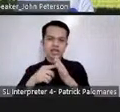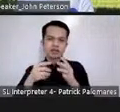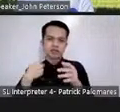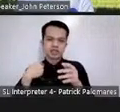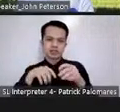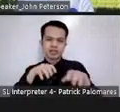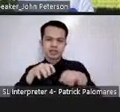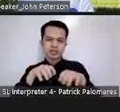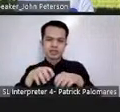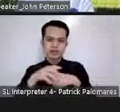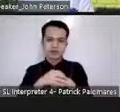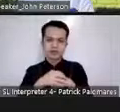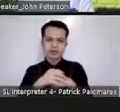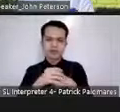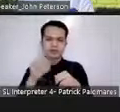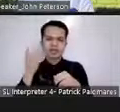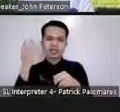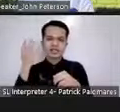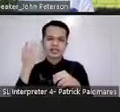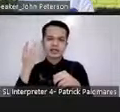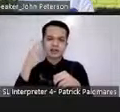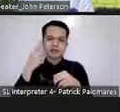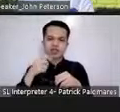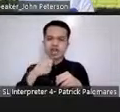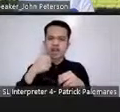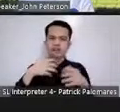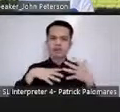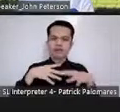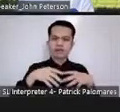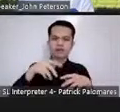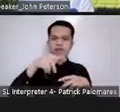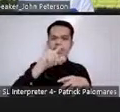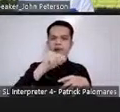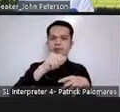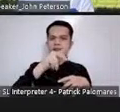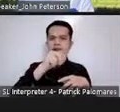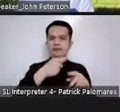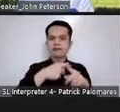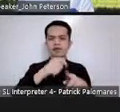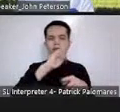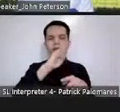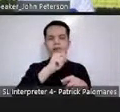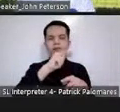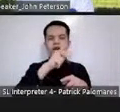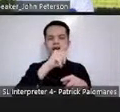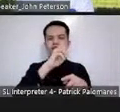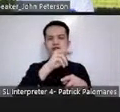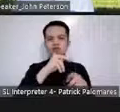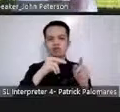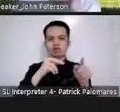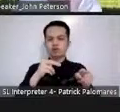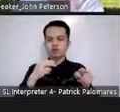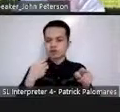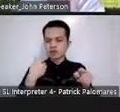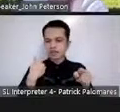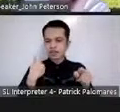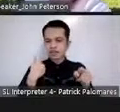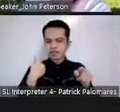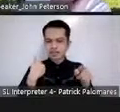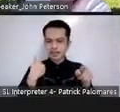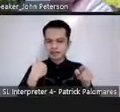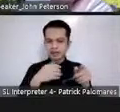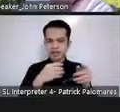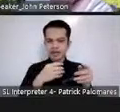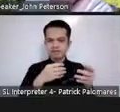with the bast fiber and the raffia from Bantong, which did not